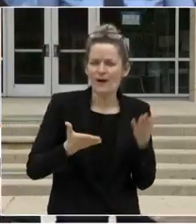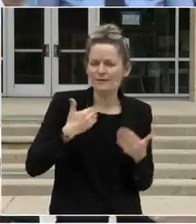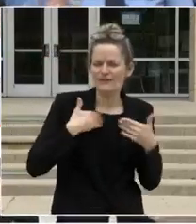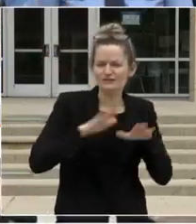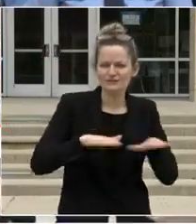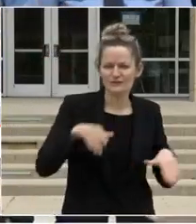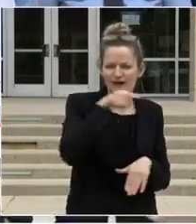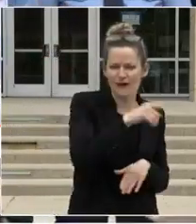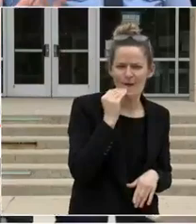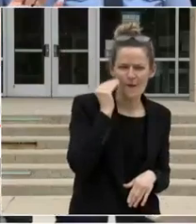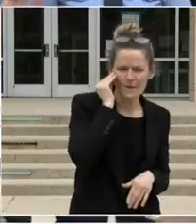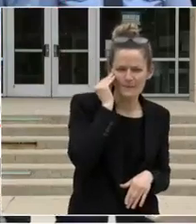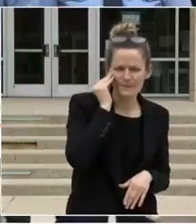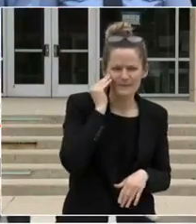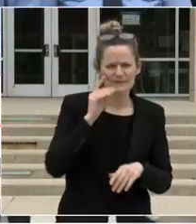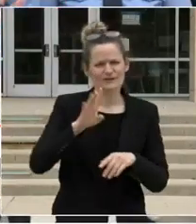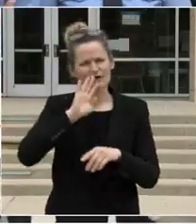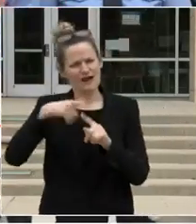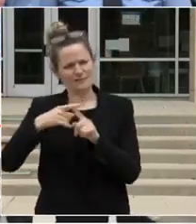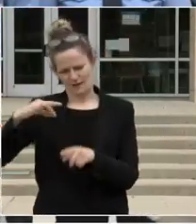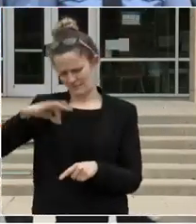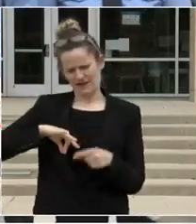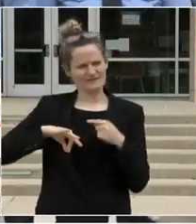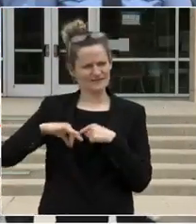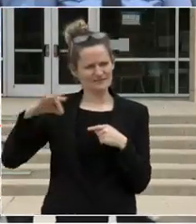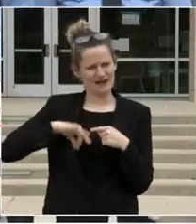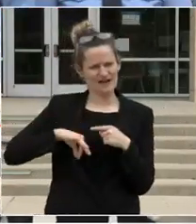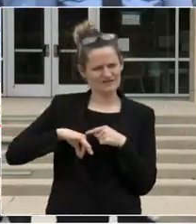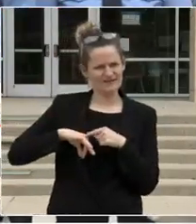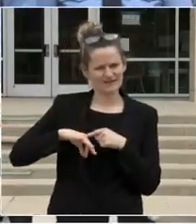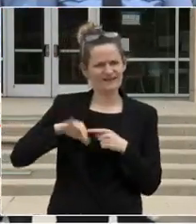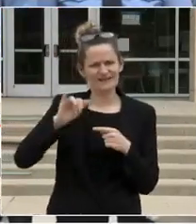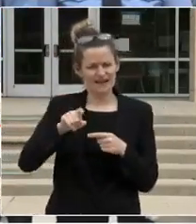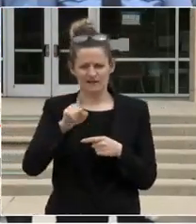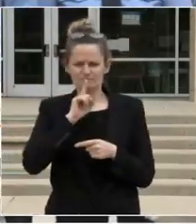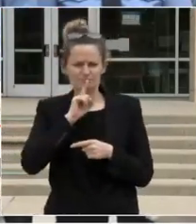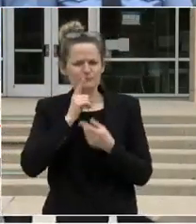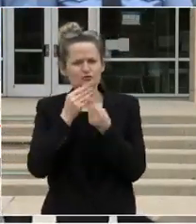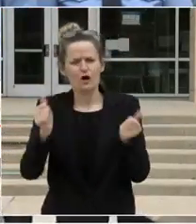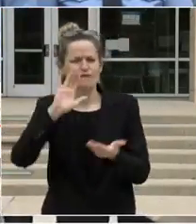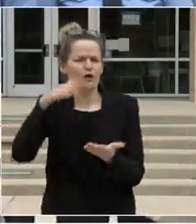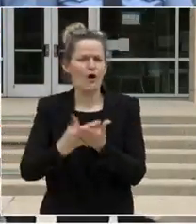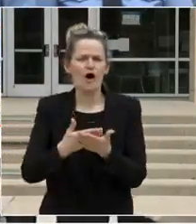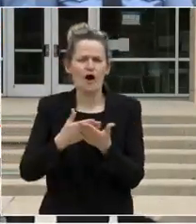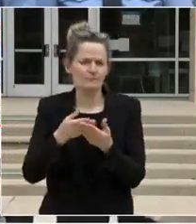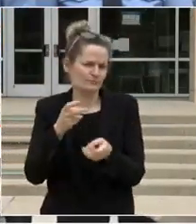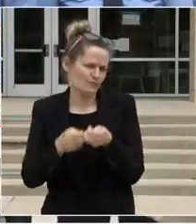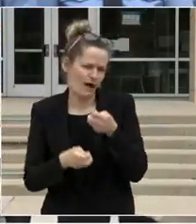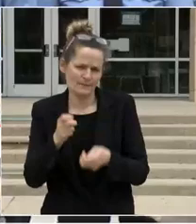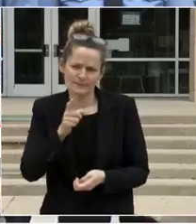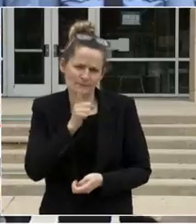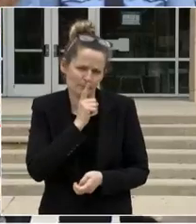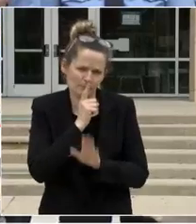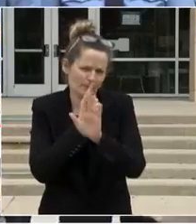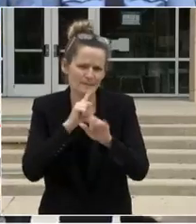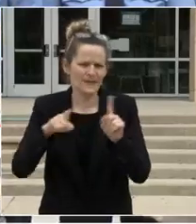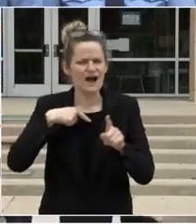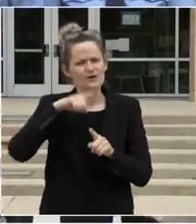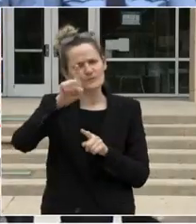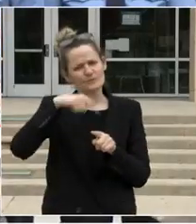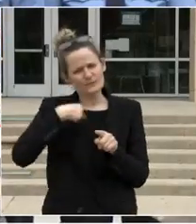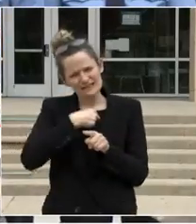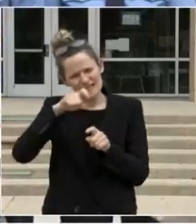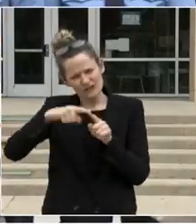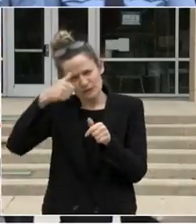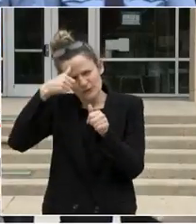saying at all that this is the panacea, it solves all problems, but we have to keep this in the forefront of our mind as we move forward and continue to talk